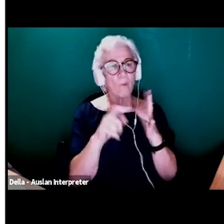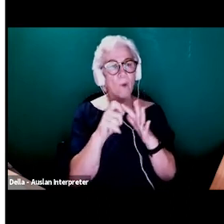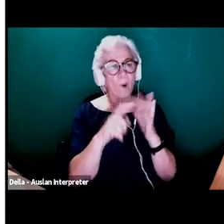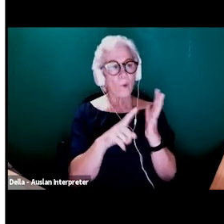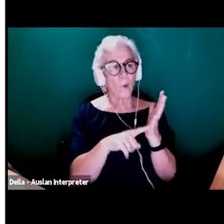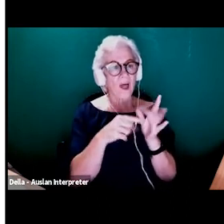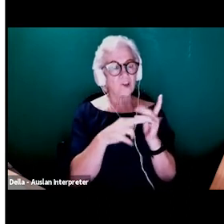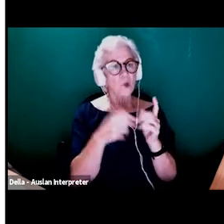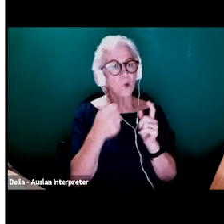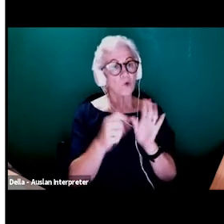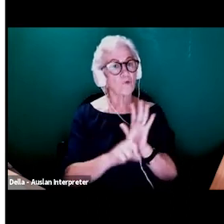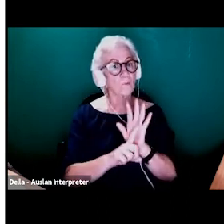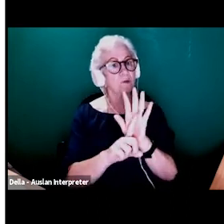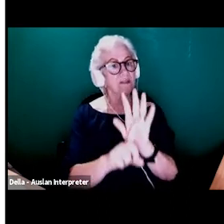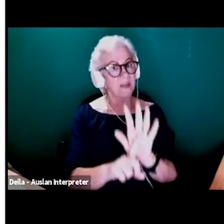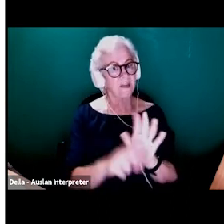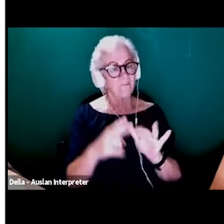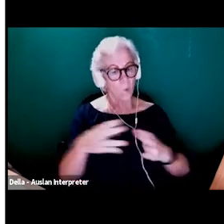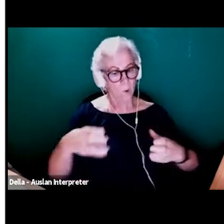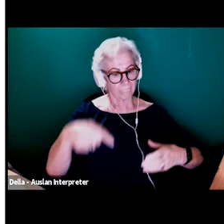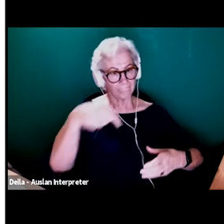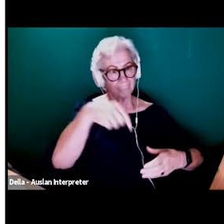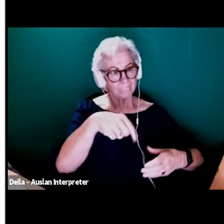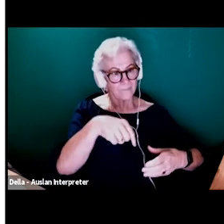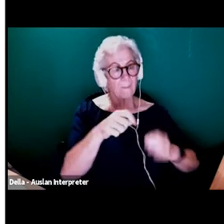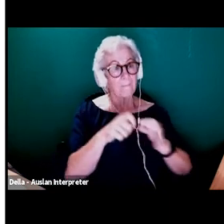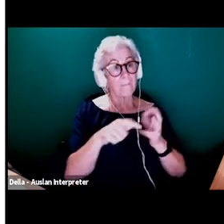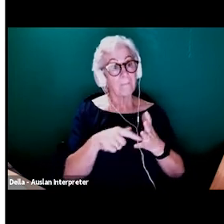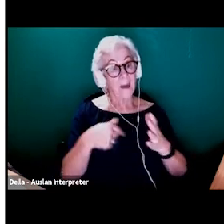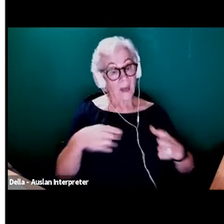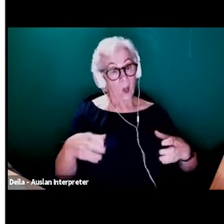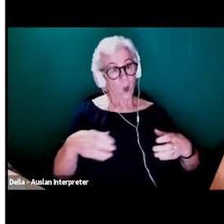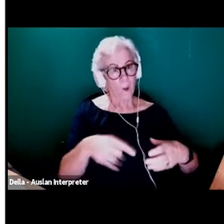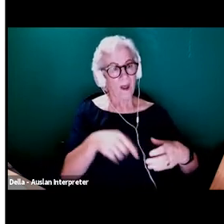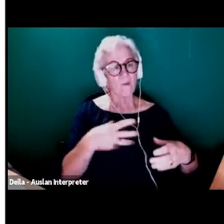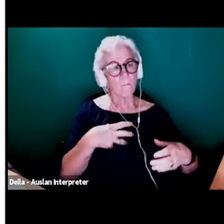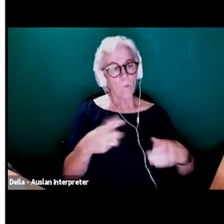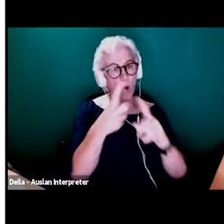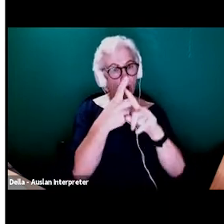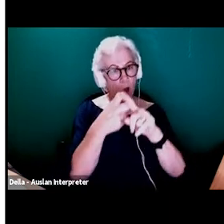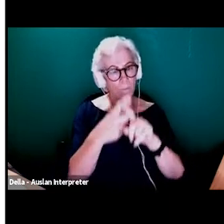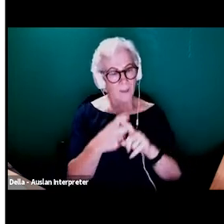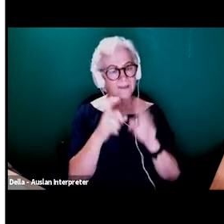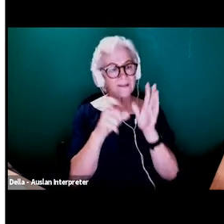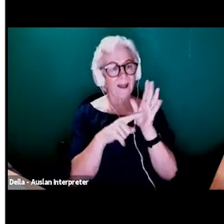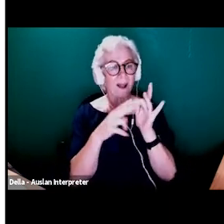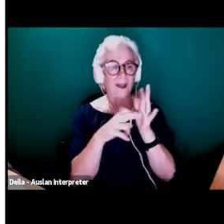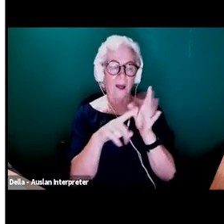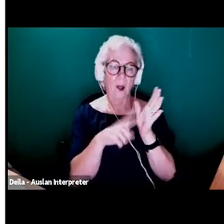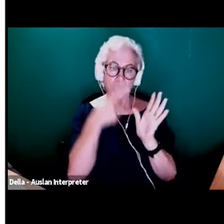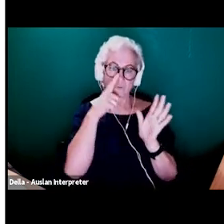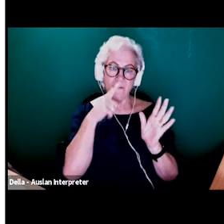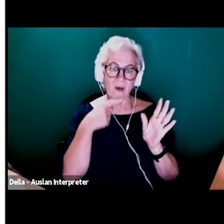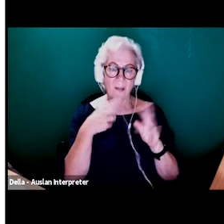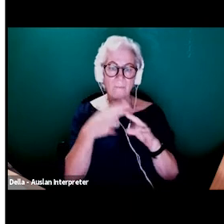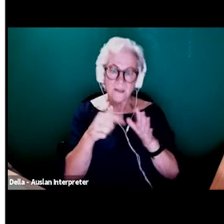cohort. However, a point of difference is that our cohort does have a more complex clinical profile and extensive medicine